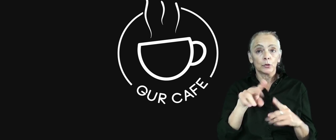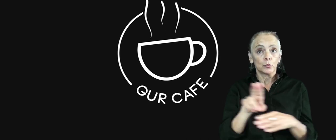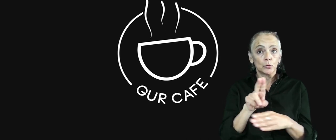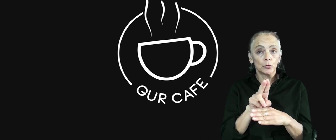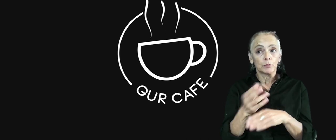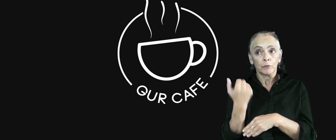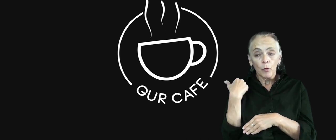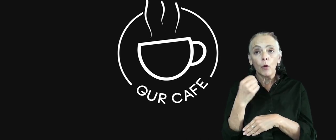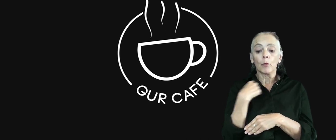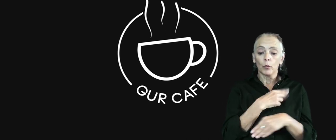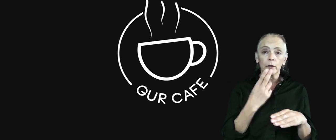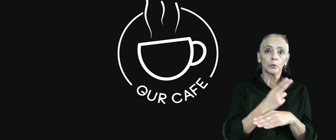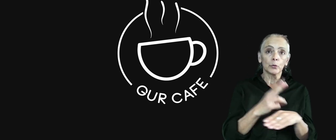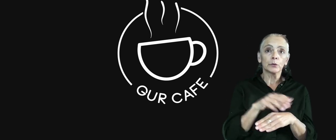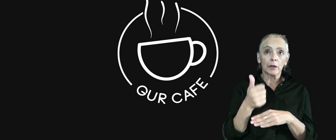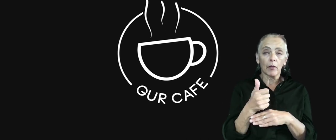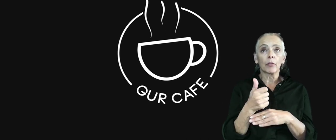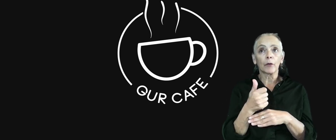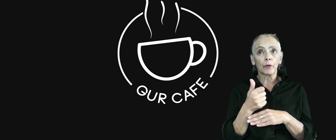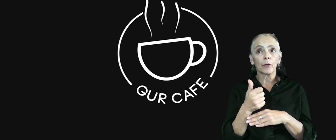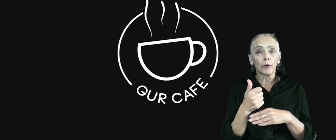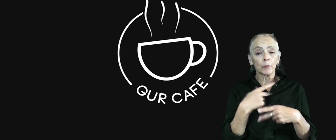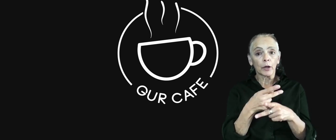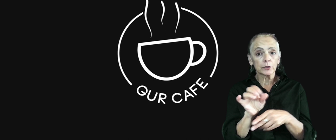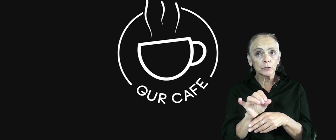other productions as well. And that opened up like